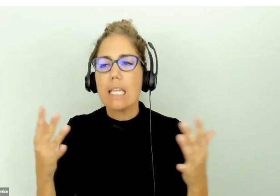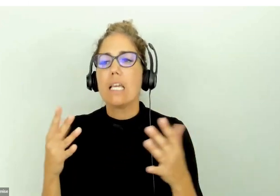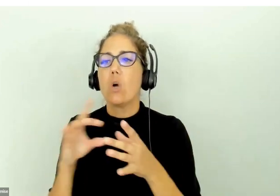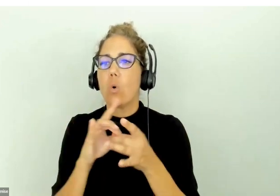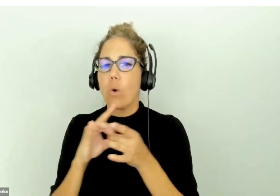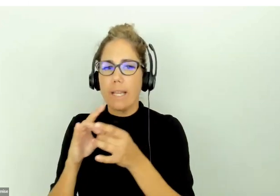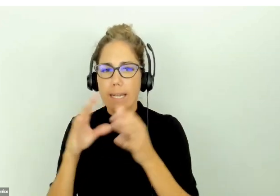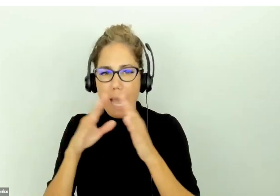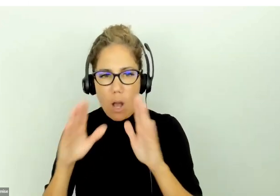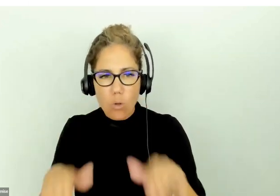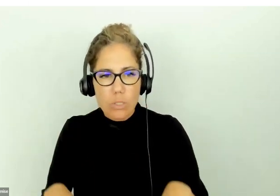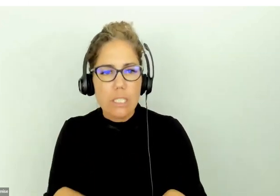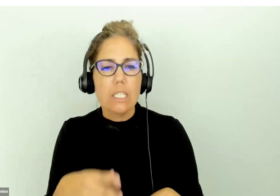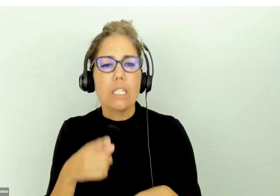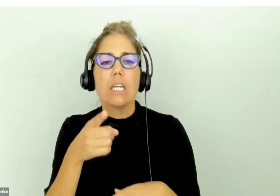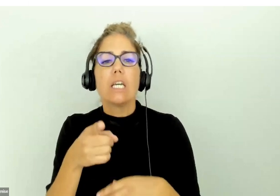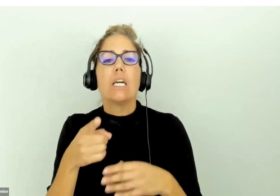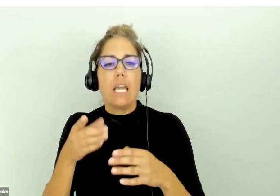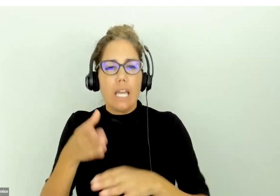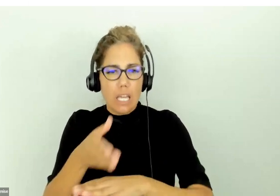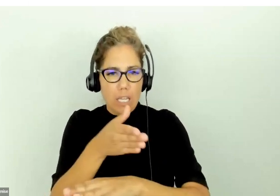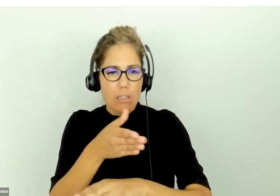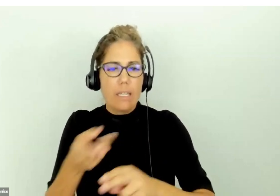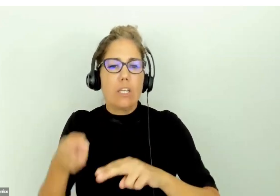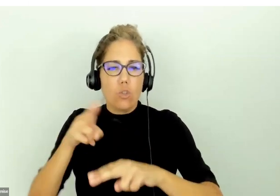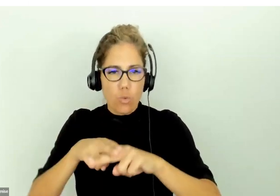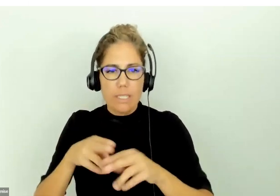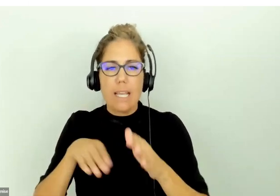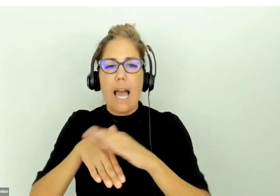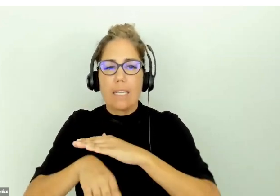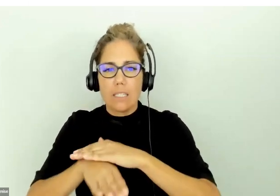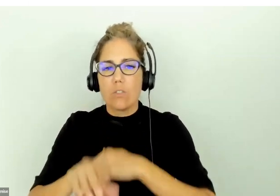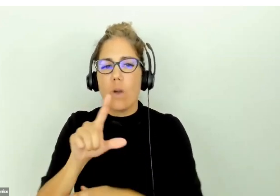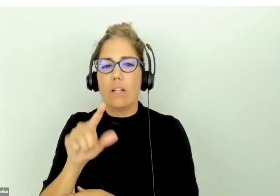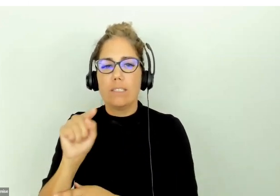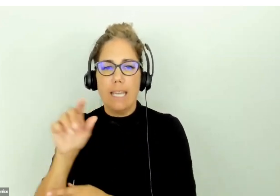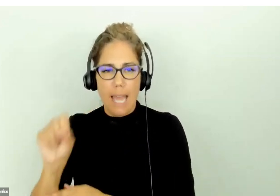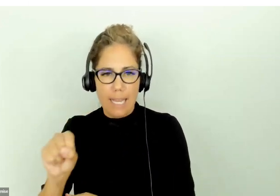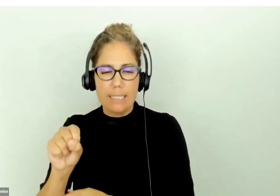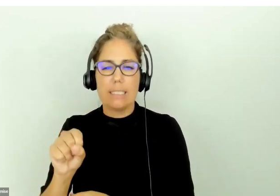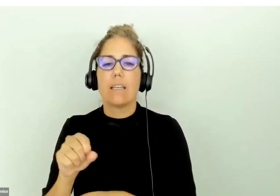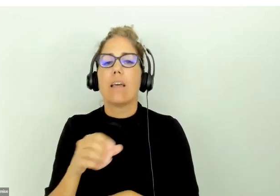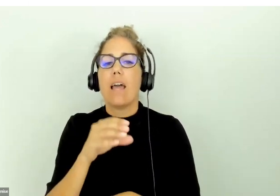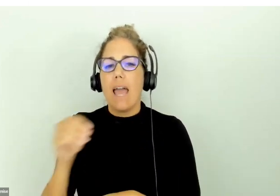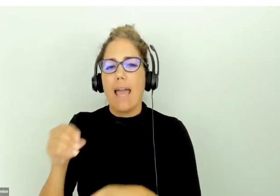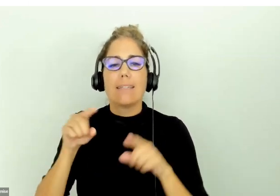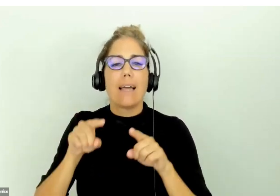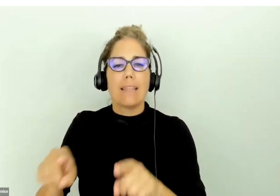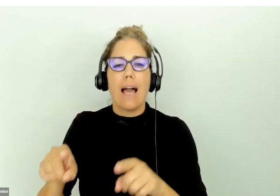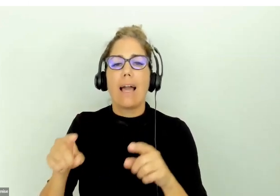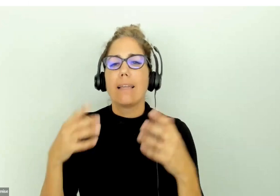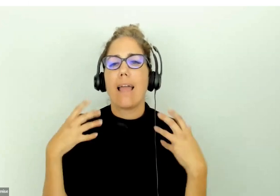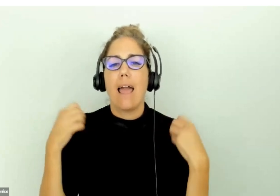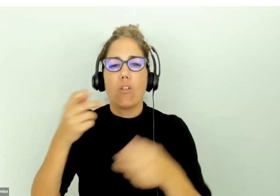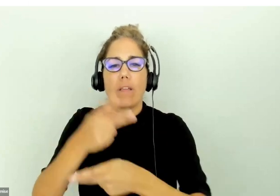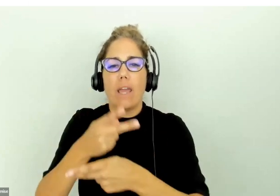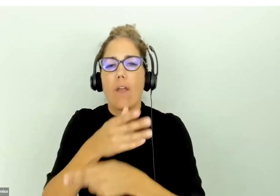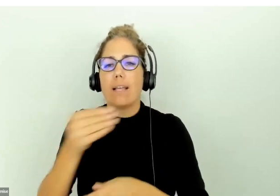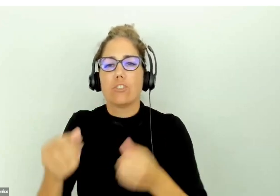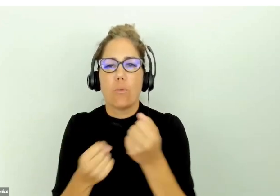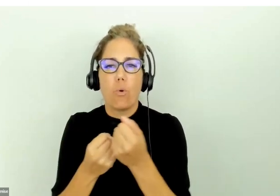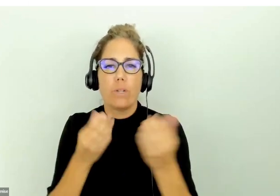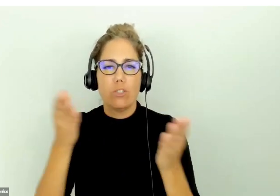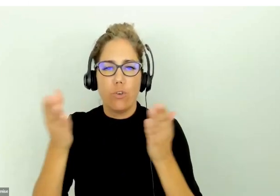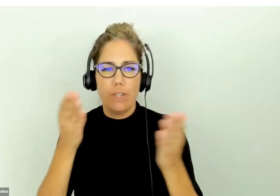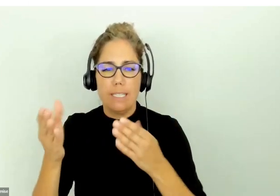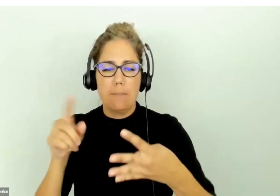supportive services, increased access to LTSS, and aligned healthcare and supportive services. These